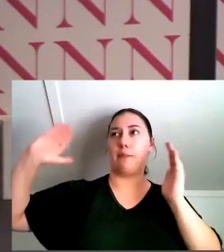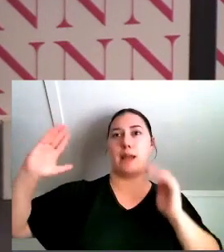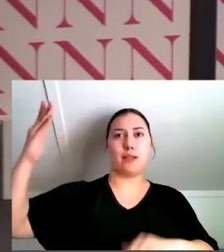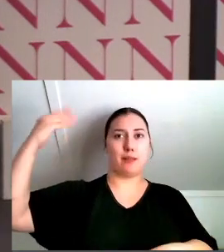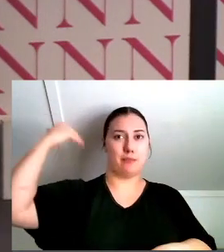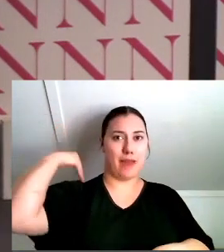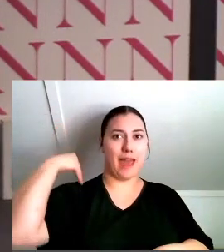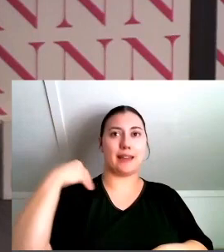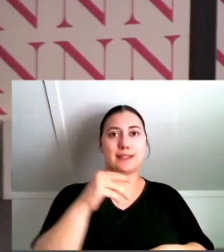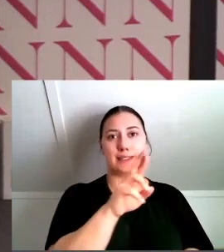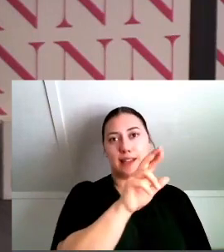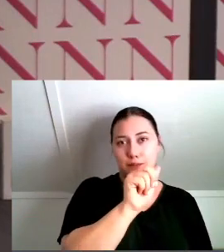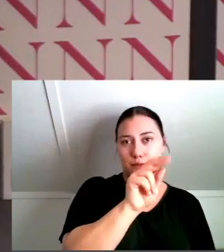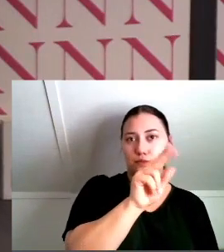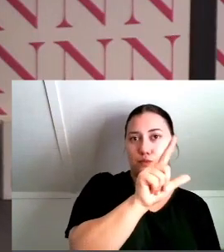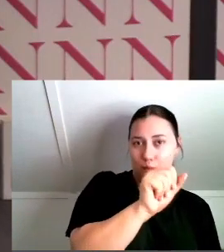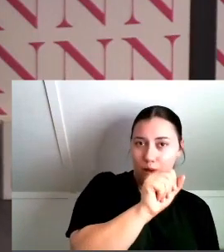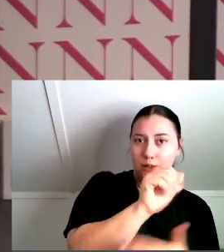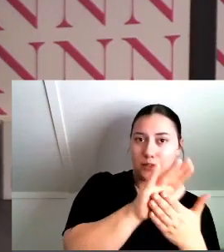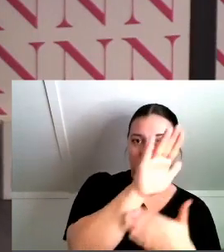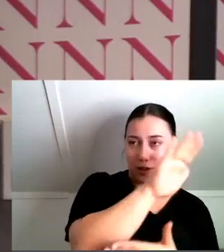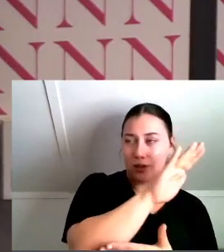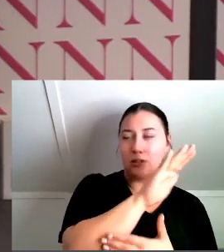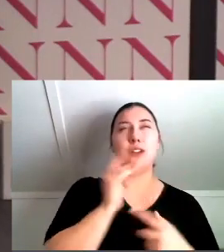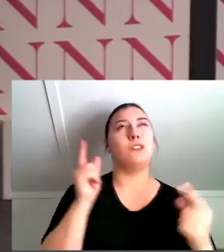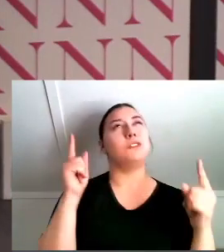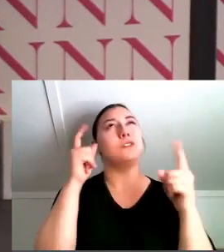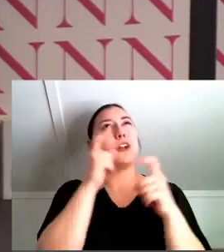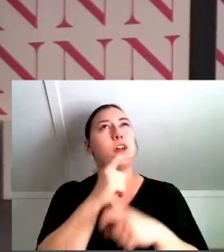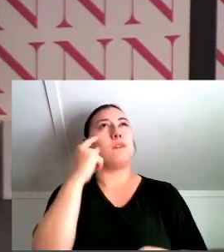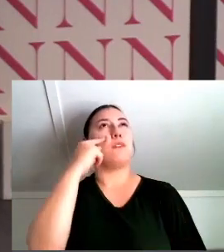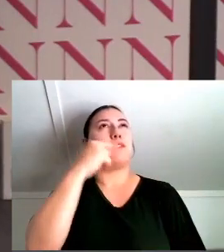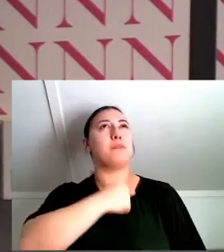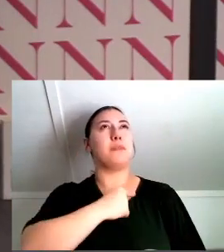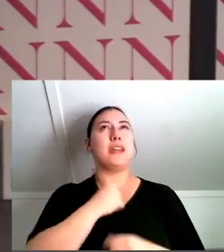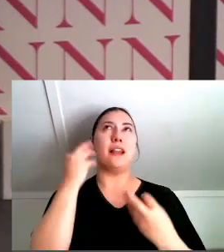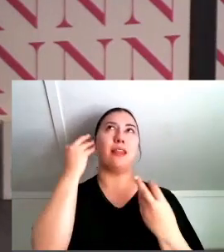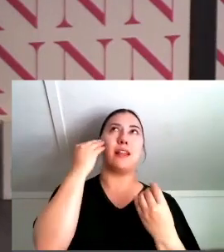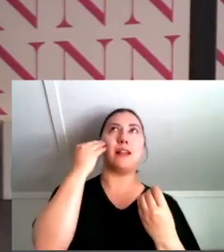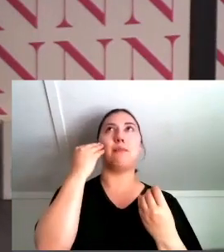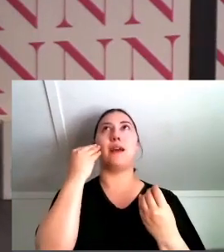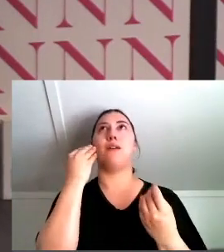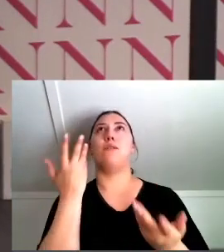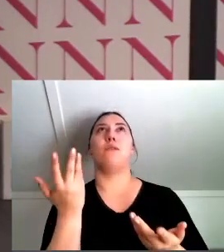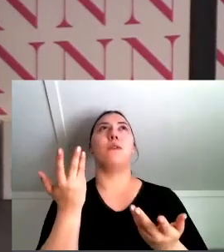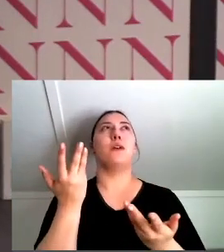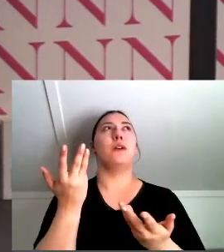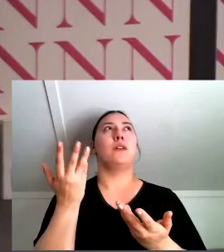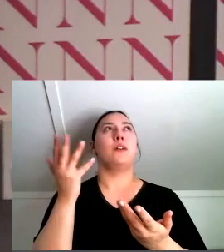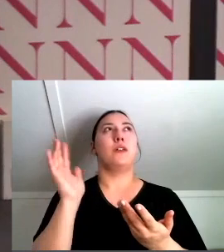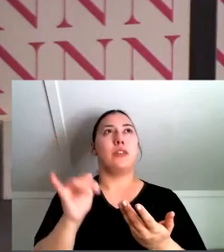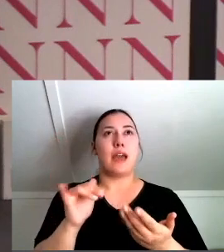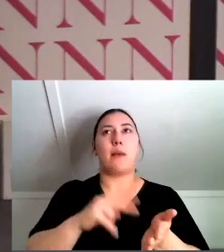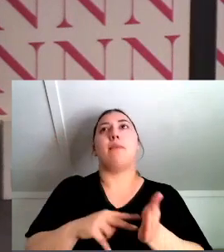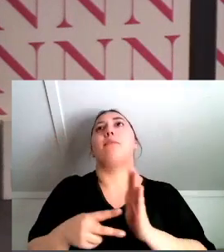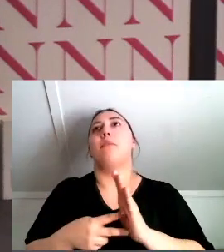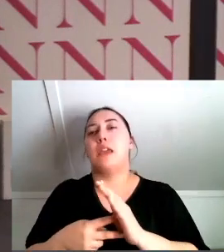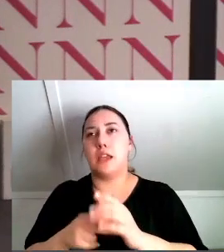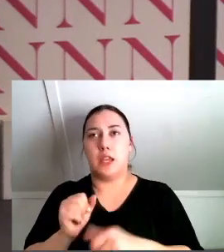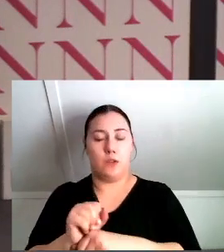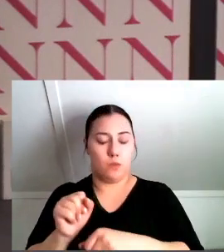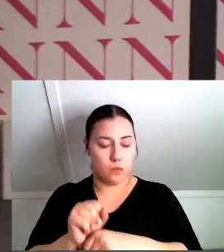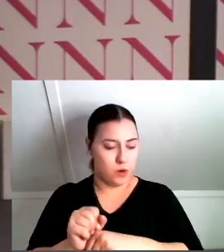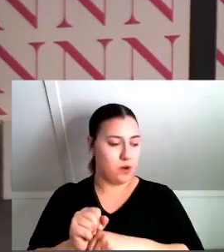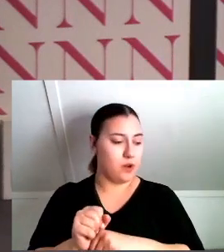me to think about community-based work. I've done archival work.